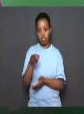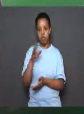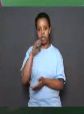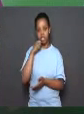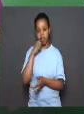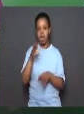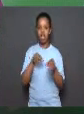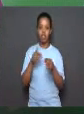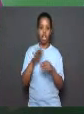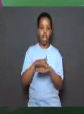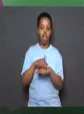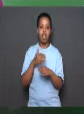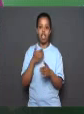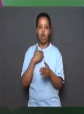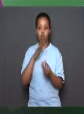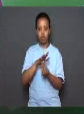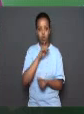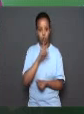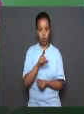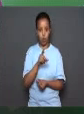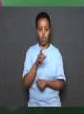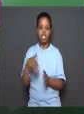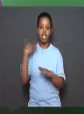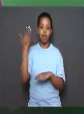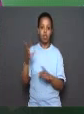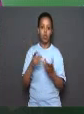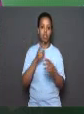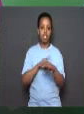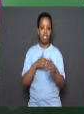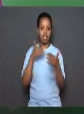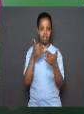enzyme activity. Until our next